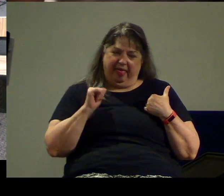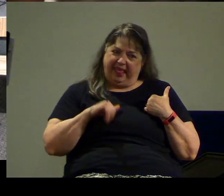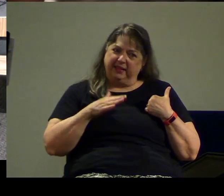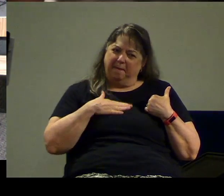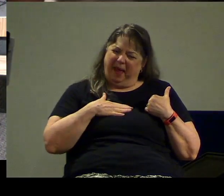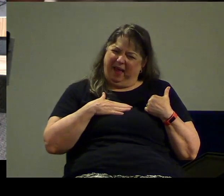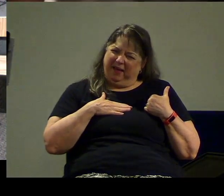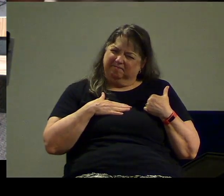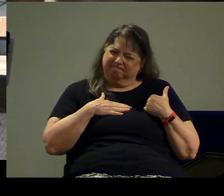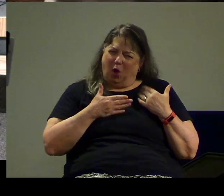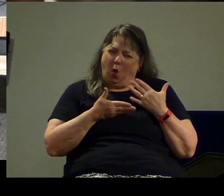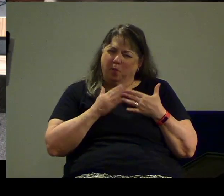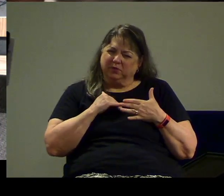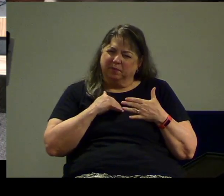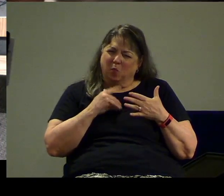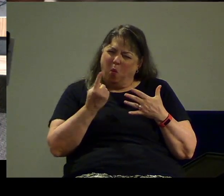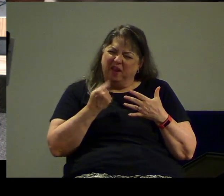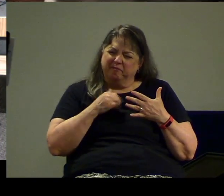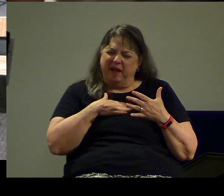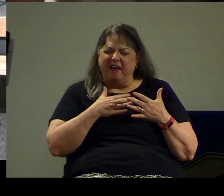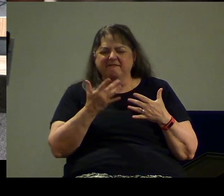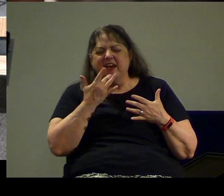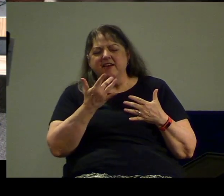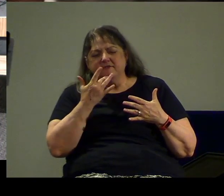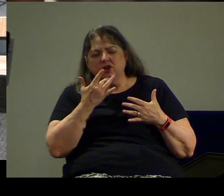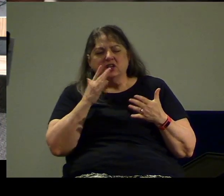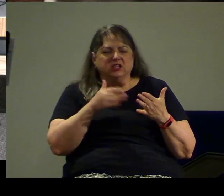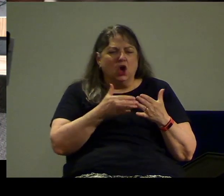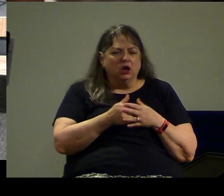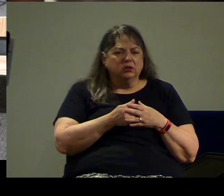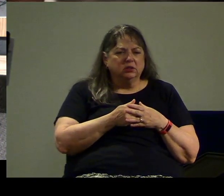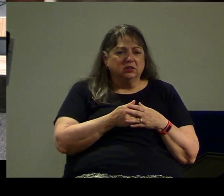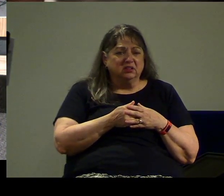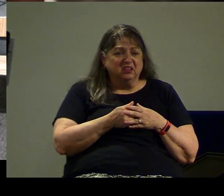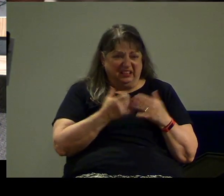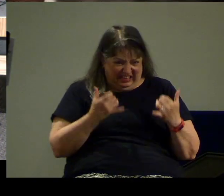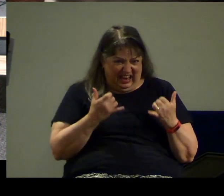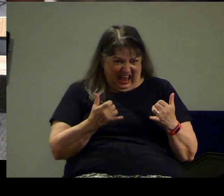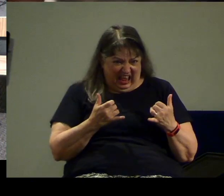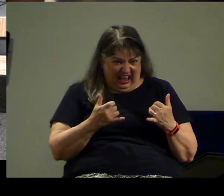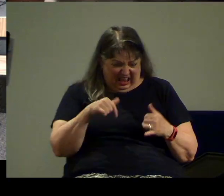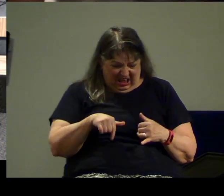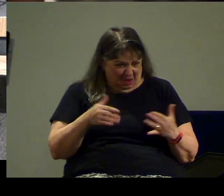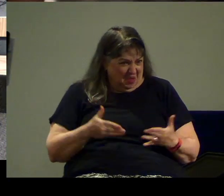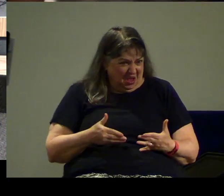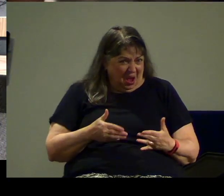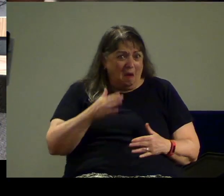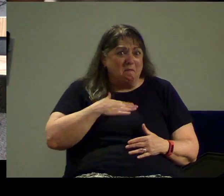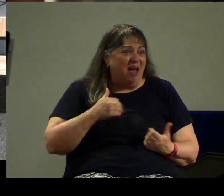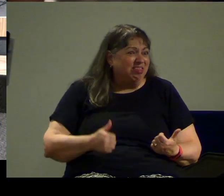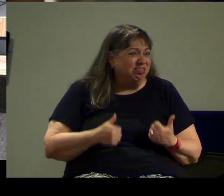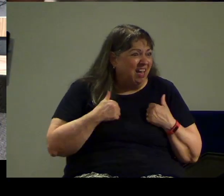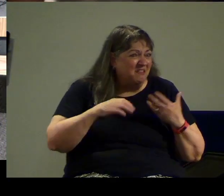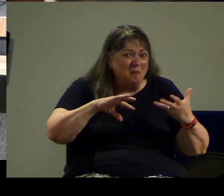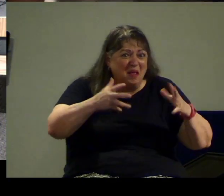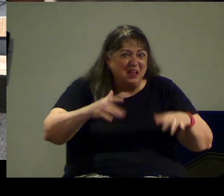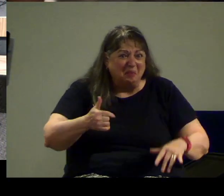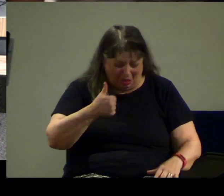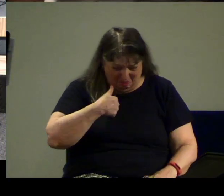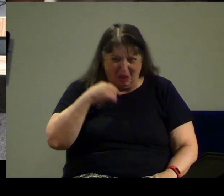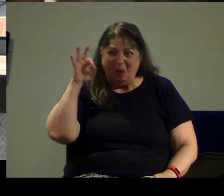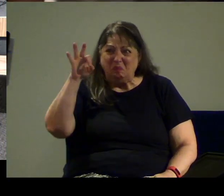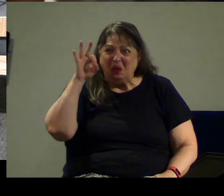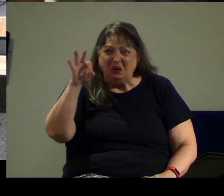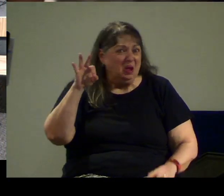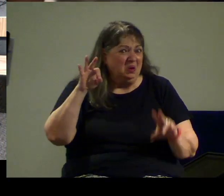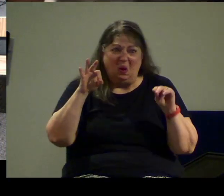hymns. Amazing grace. I don't know why I'm here today. The things I've done in my life, I should not be here today. I should have